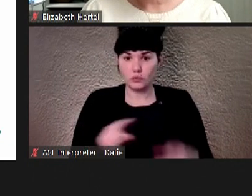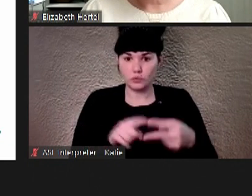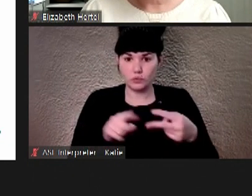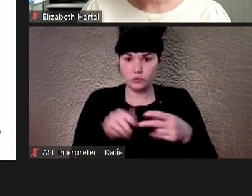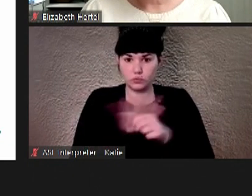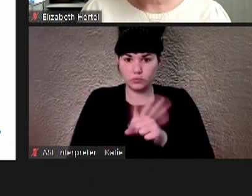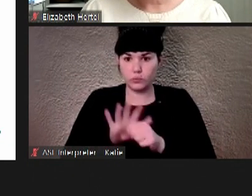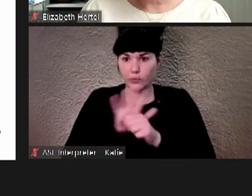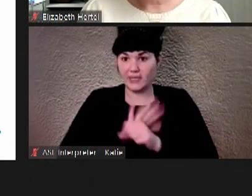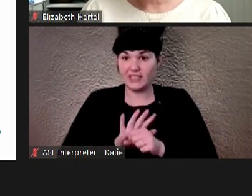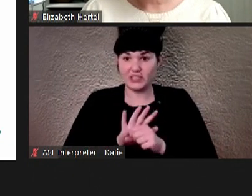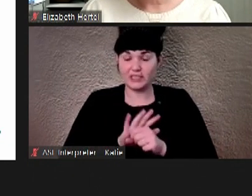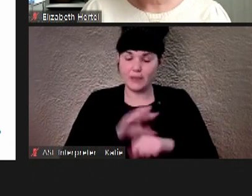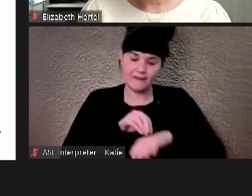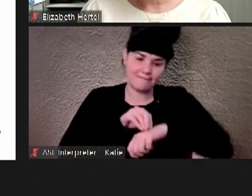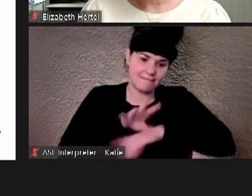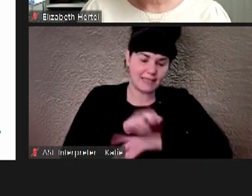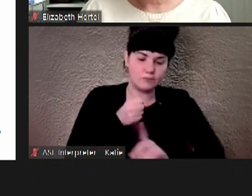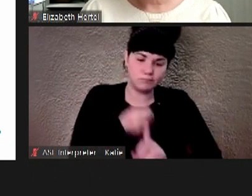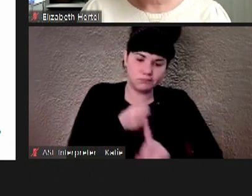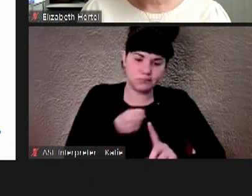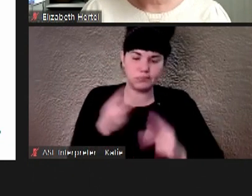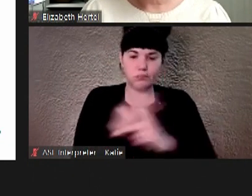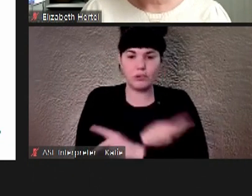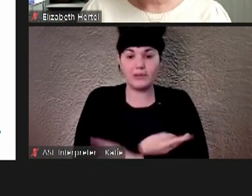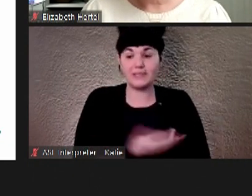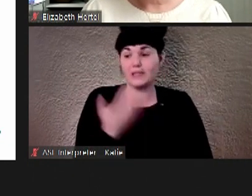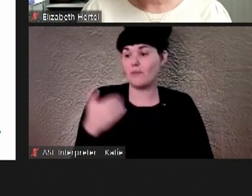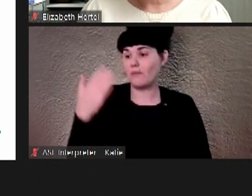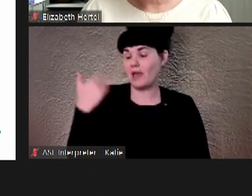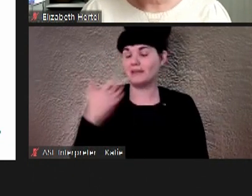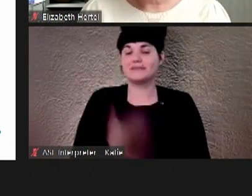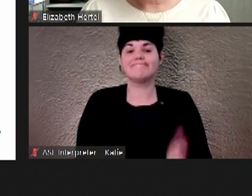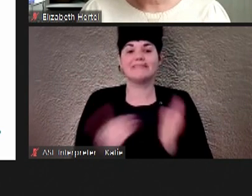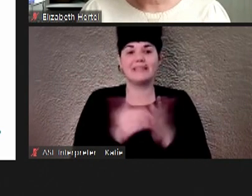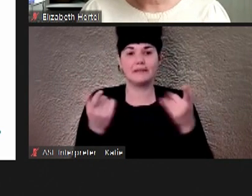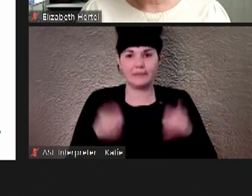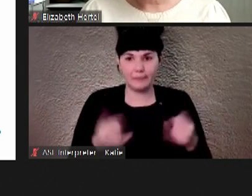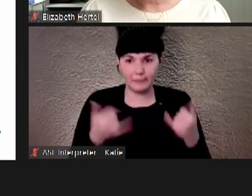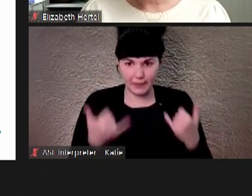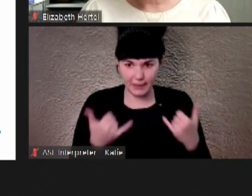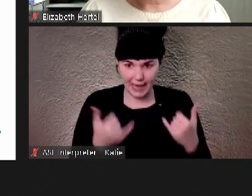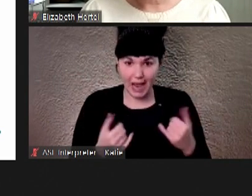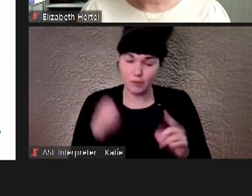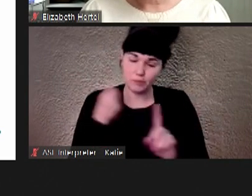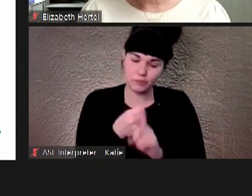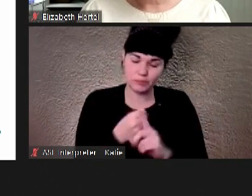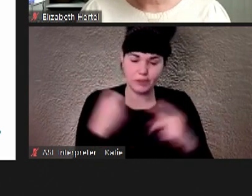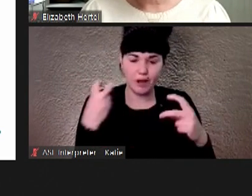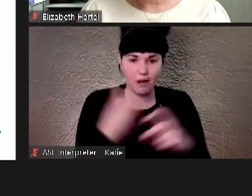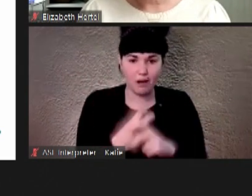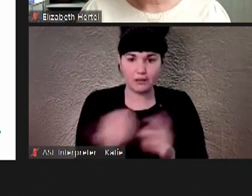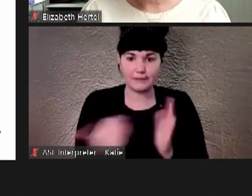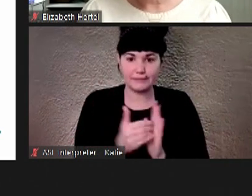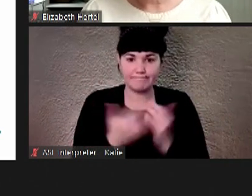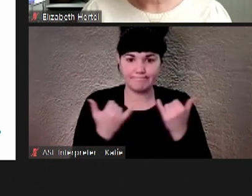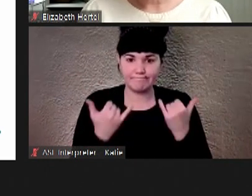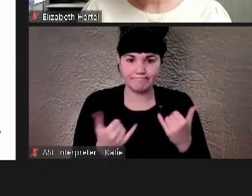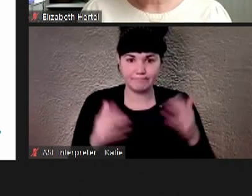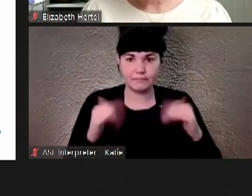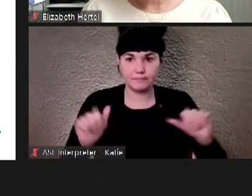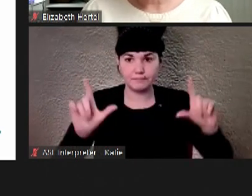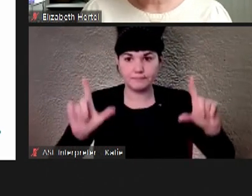been hit the hardest in some previous surges and have been hit the hardest now. Next slide, please.